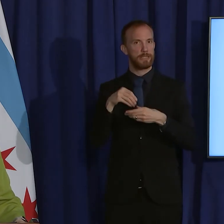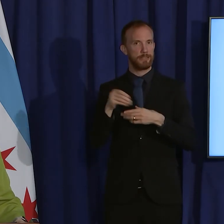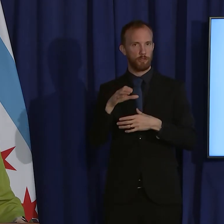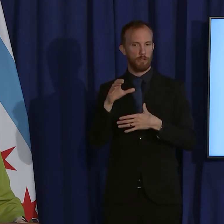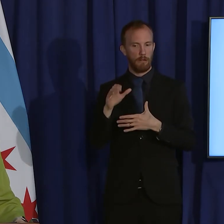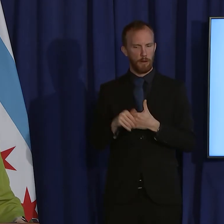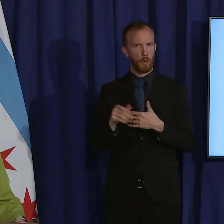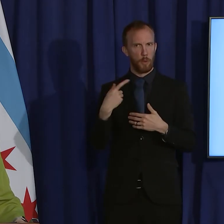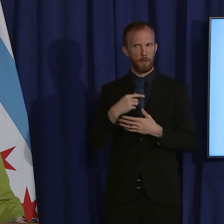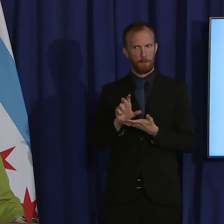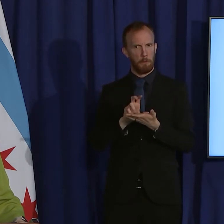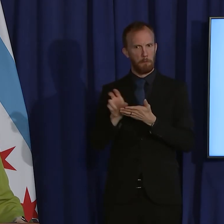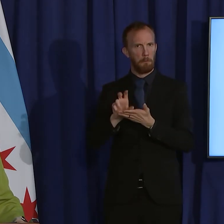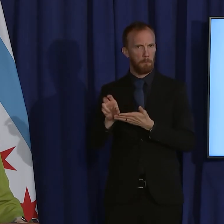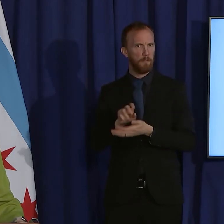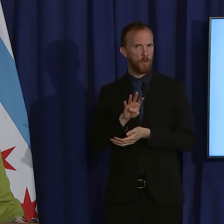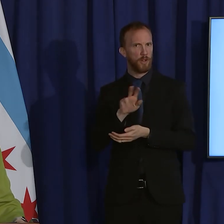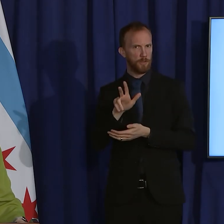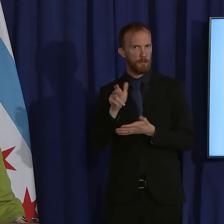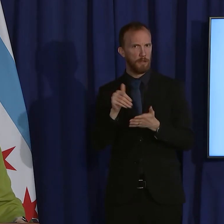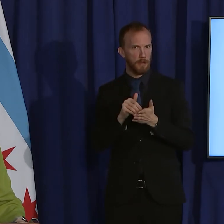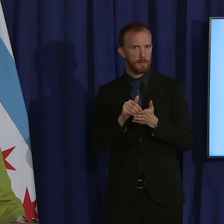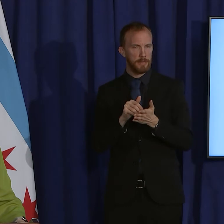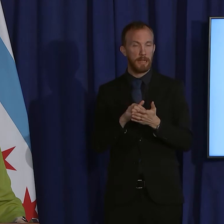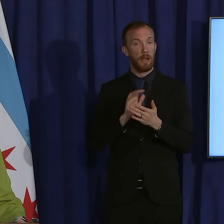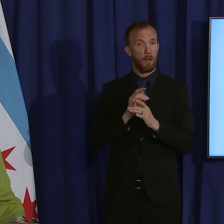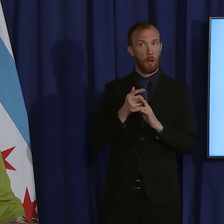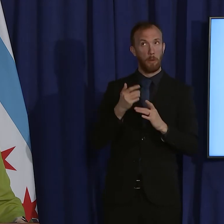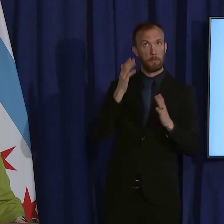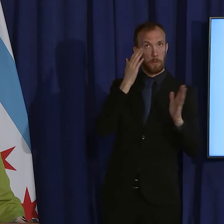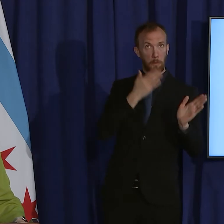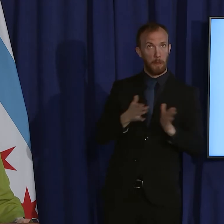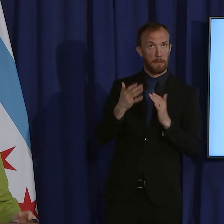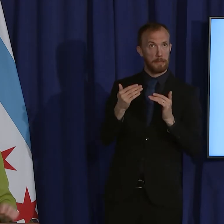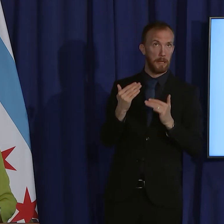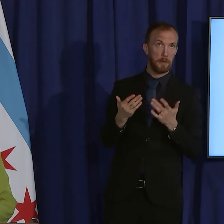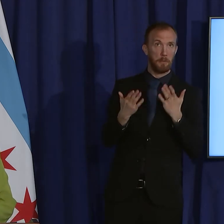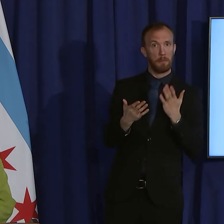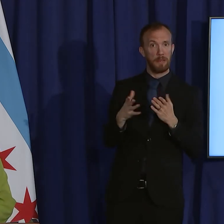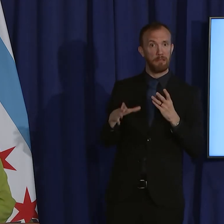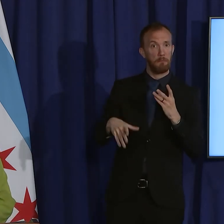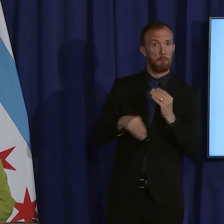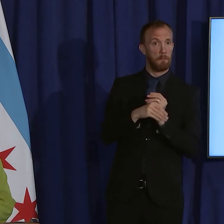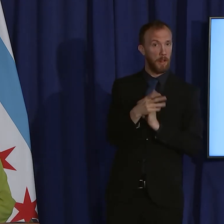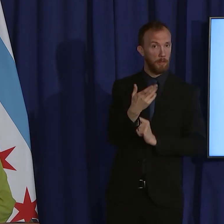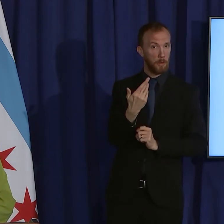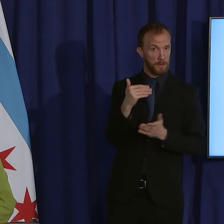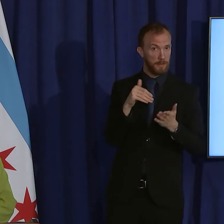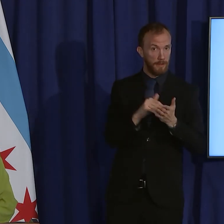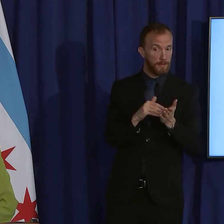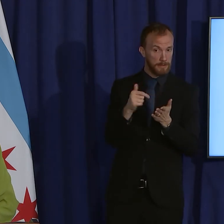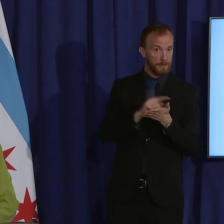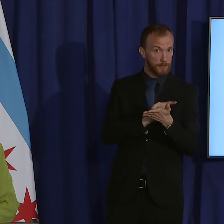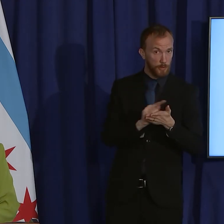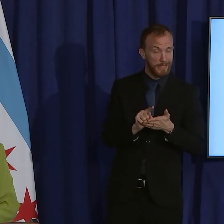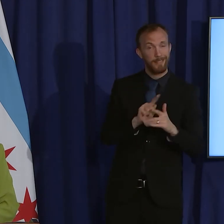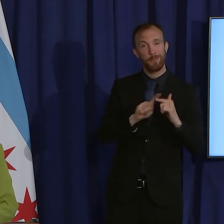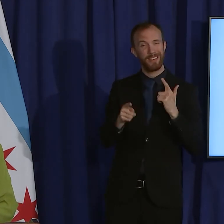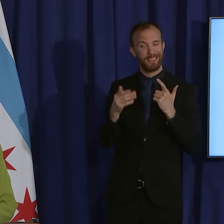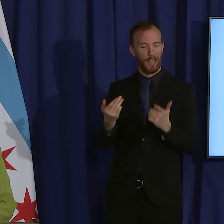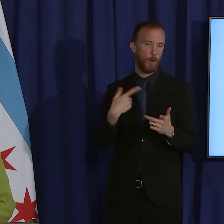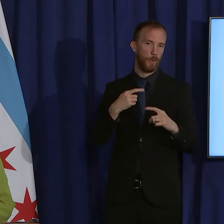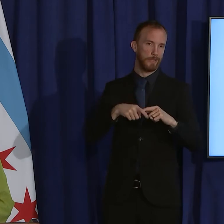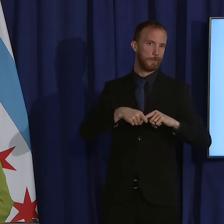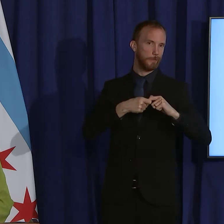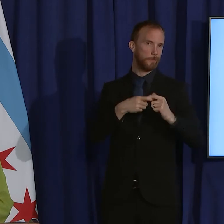we were intending to administer about 13,000 doses of Johnson & Johnson this week that are currently on hold and